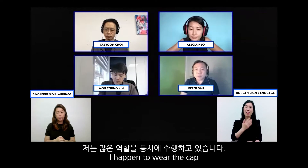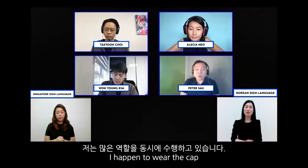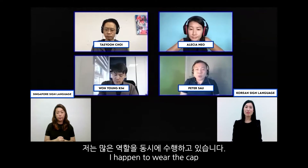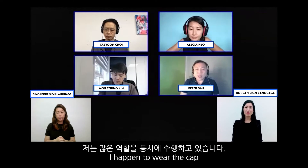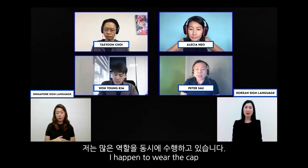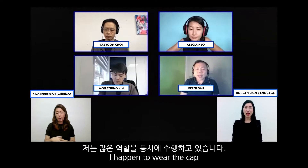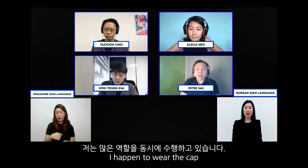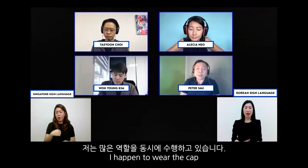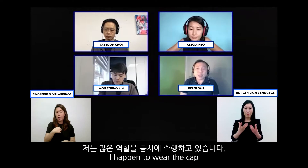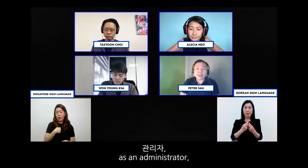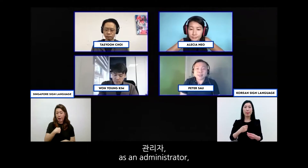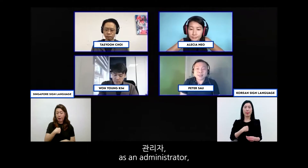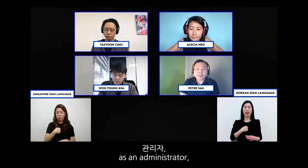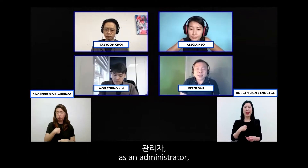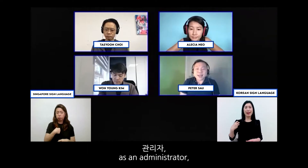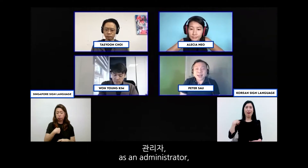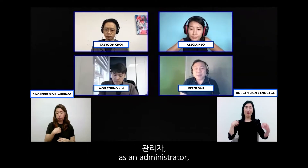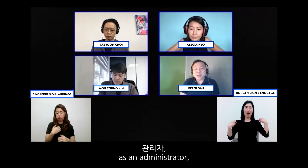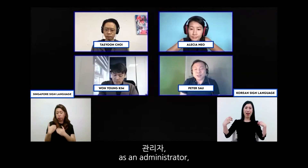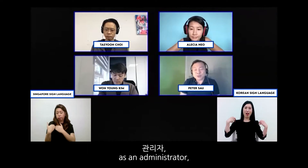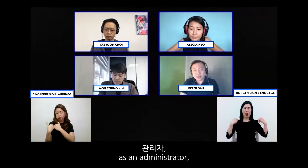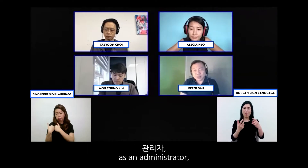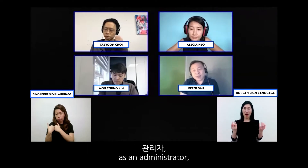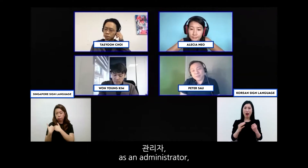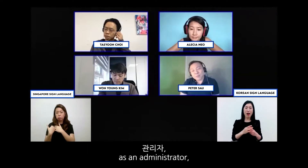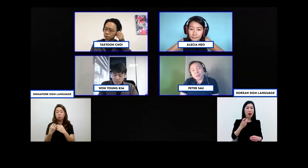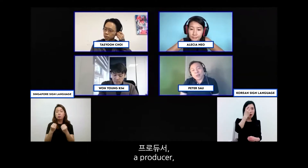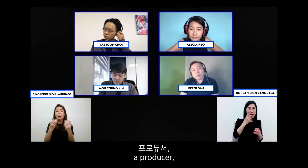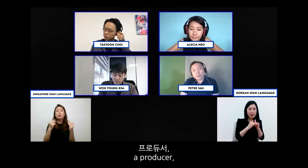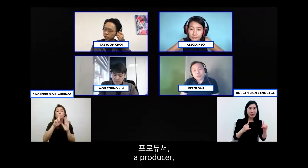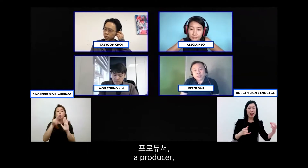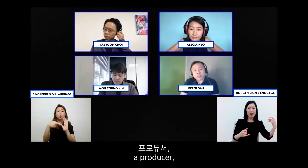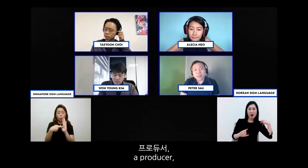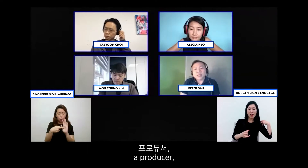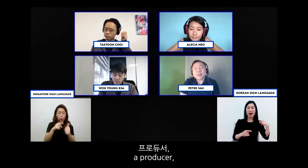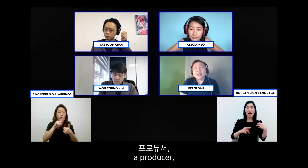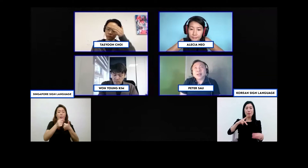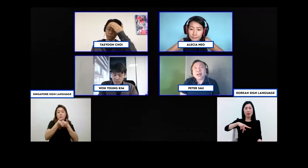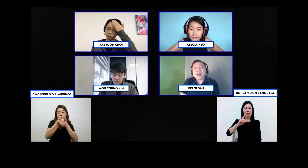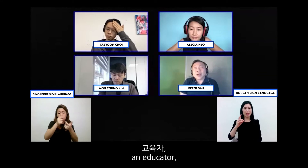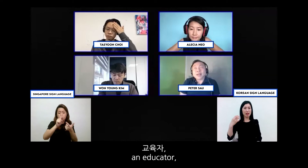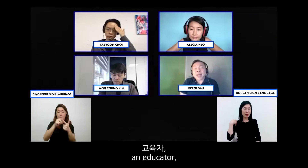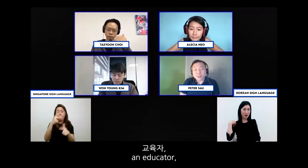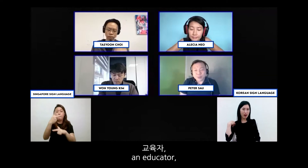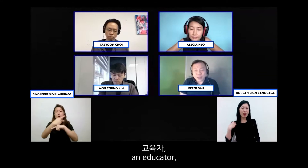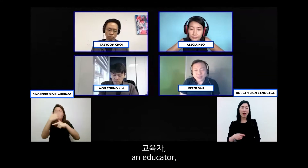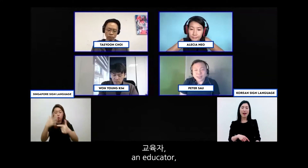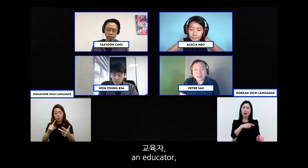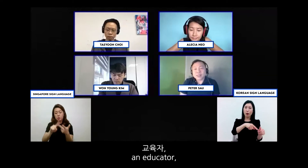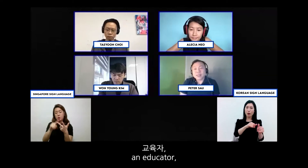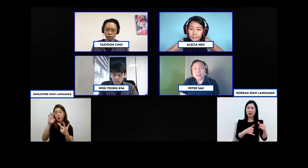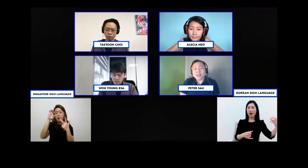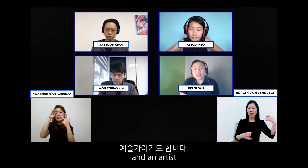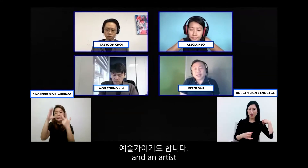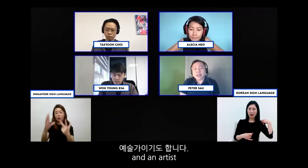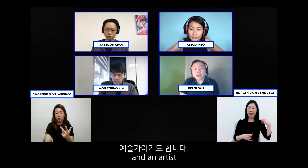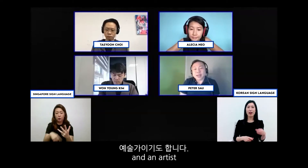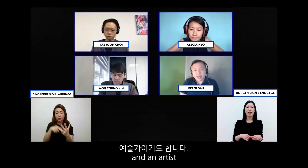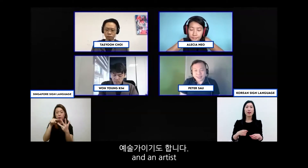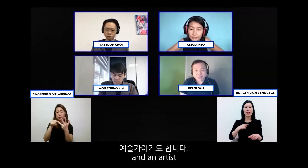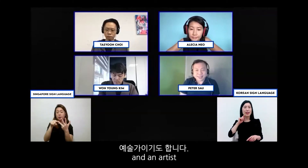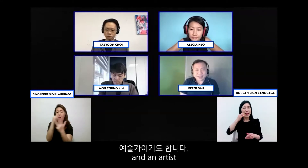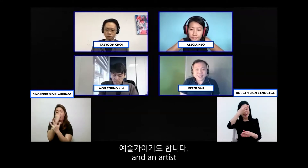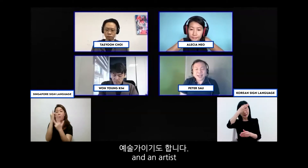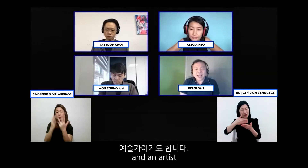I happen to wear the caps as an administrator, a producer, an educator, and